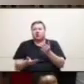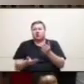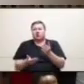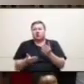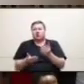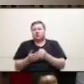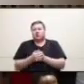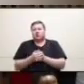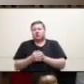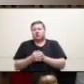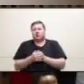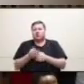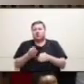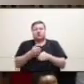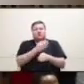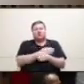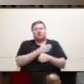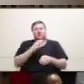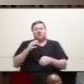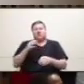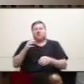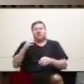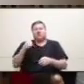manager. Thank you.